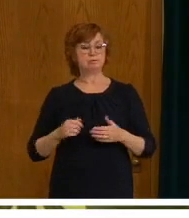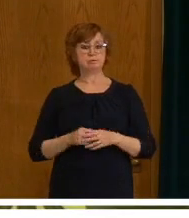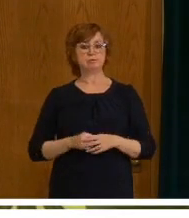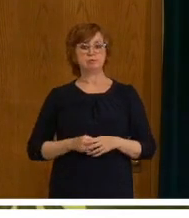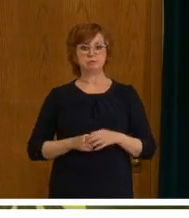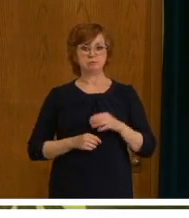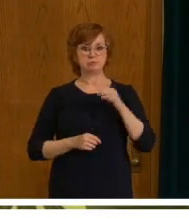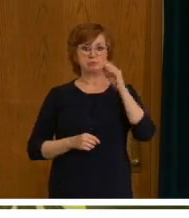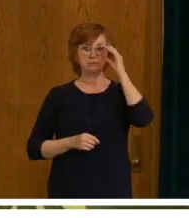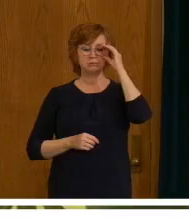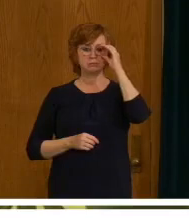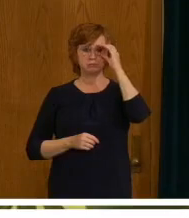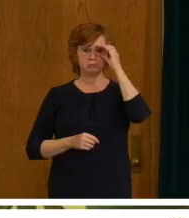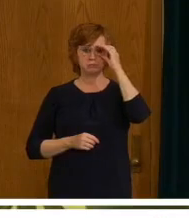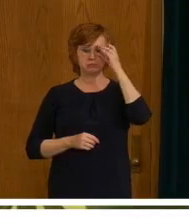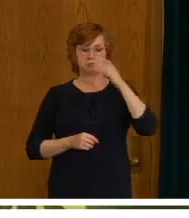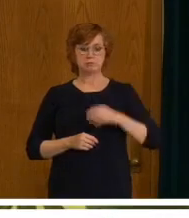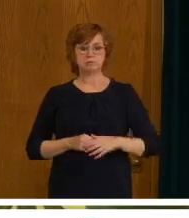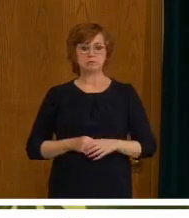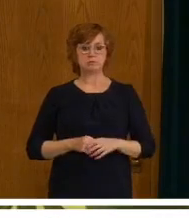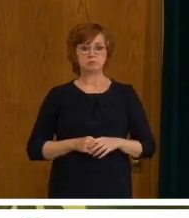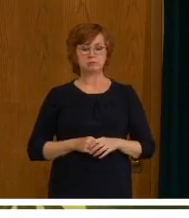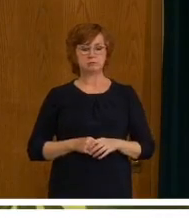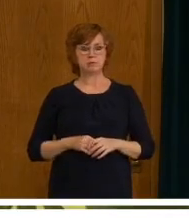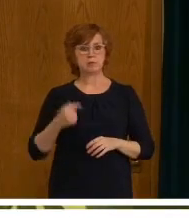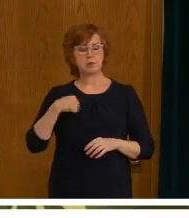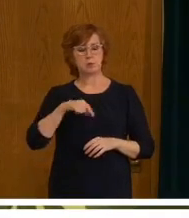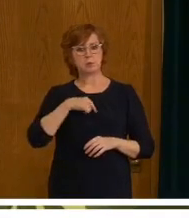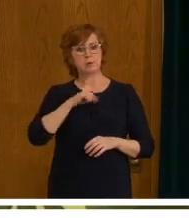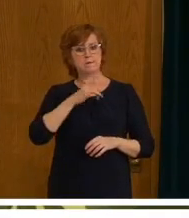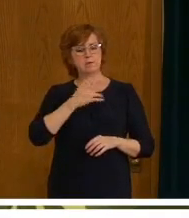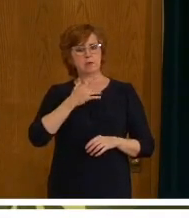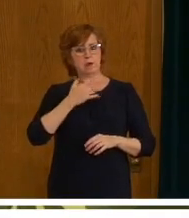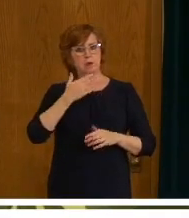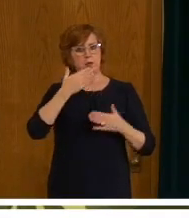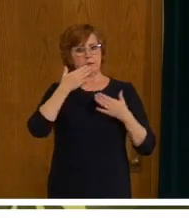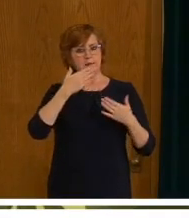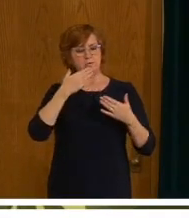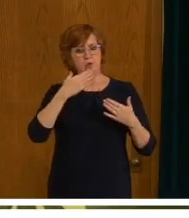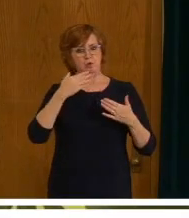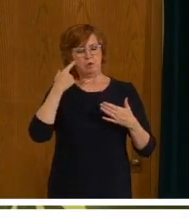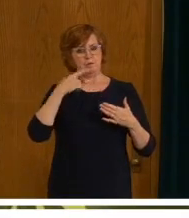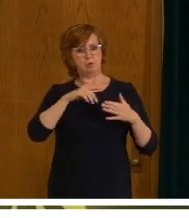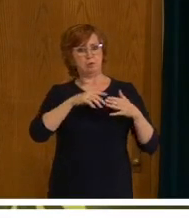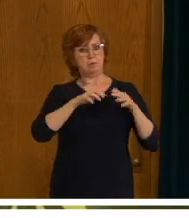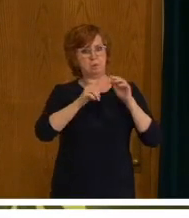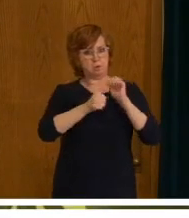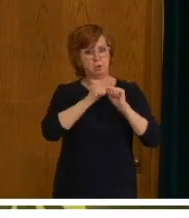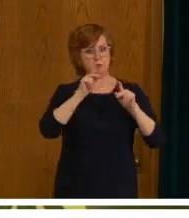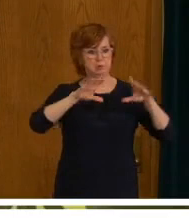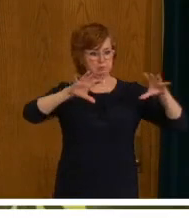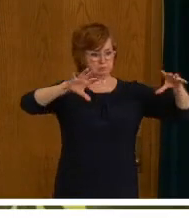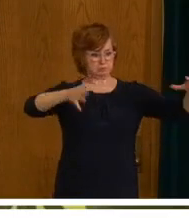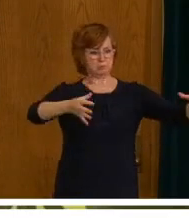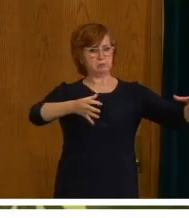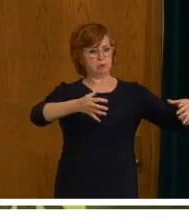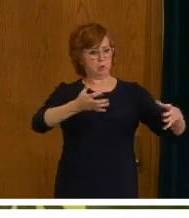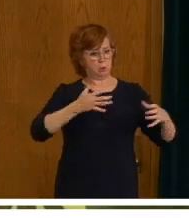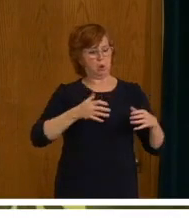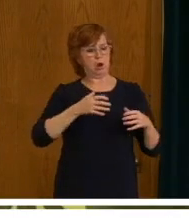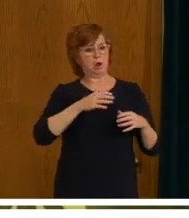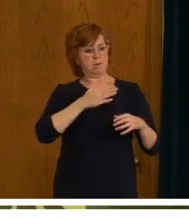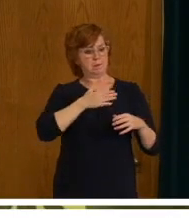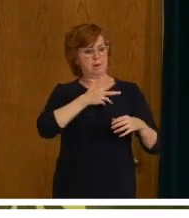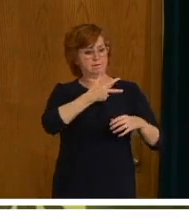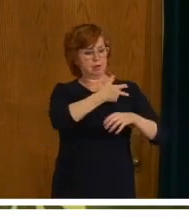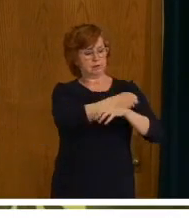vaccinated. Thankfully, as we move forward, we have the vast majority of Saskatchewan people are choosing to get vaccinated. It's not to say that